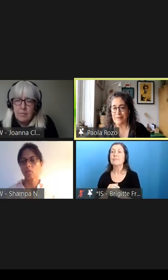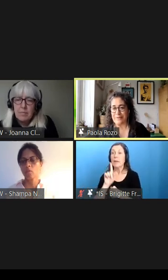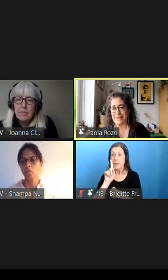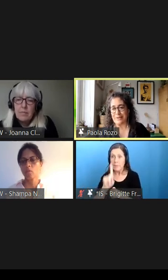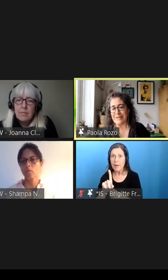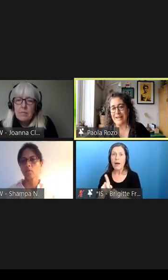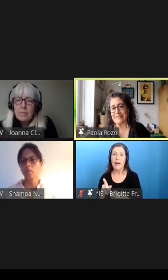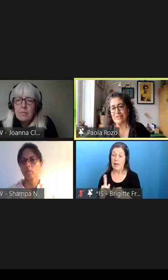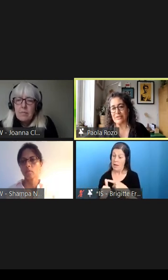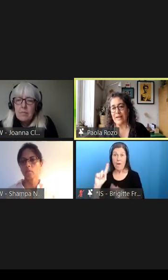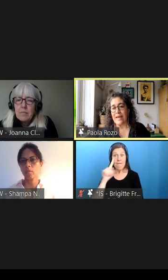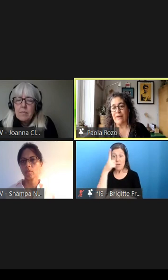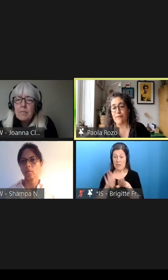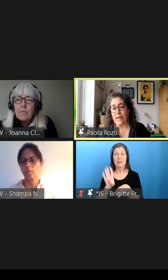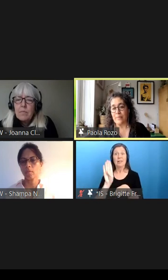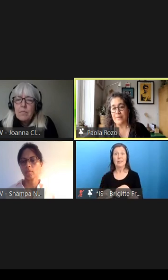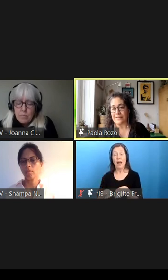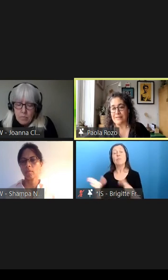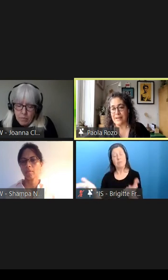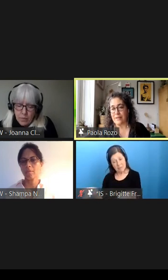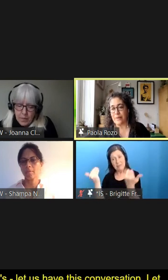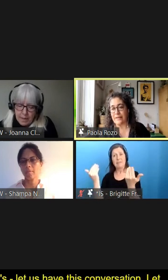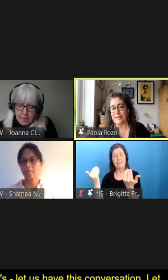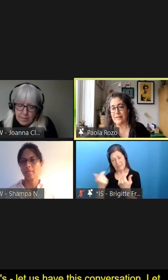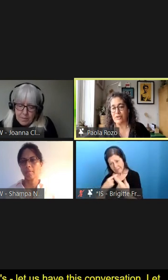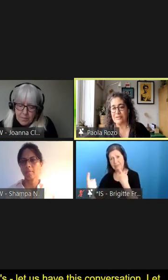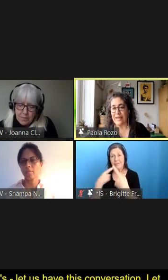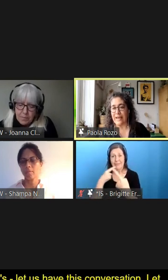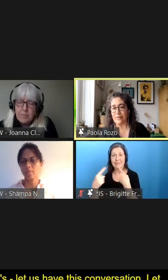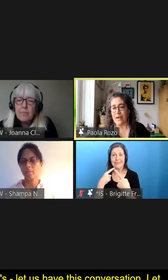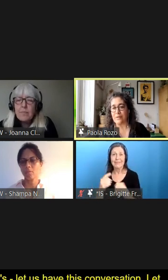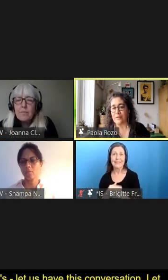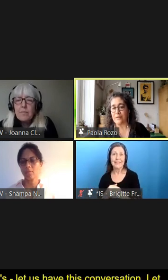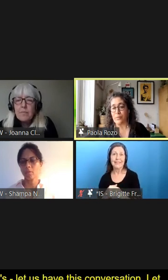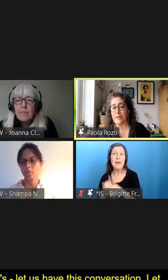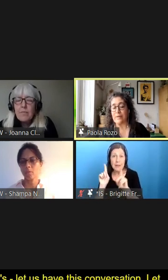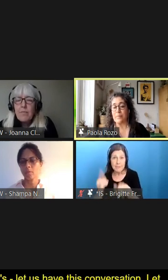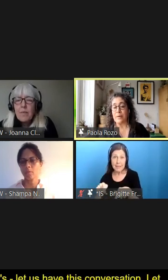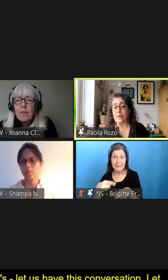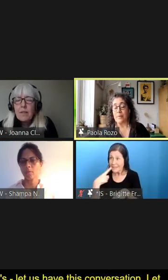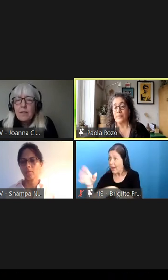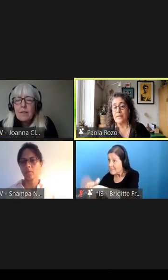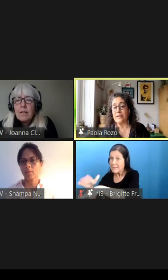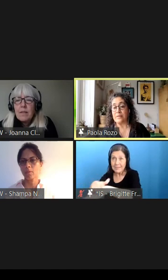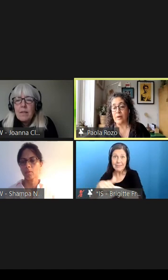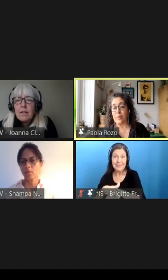these conversations. Let's just frame that this is taking place. Let's just say out loud that we